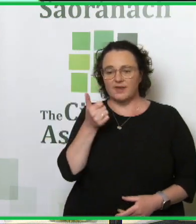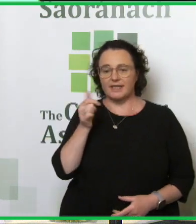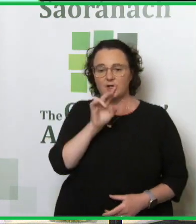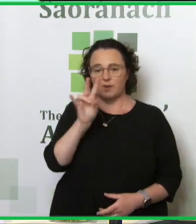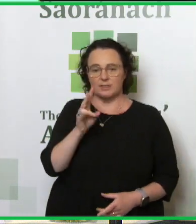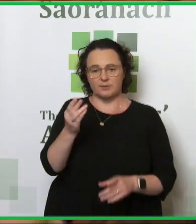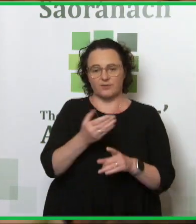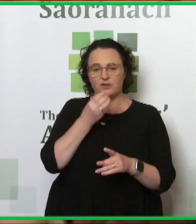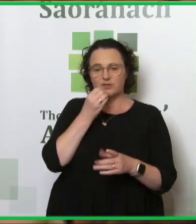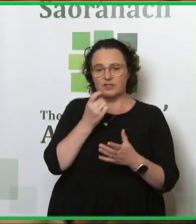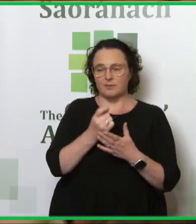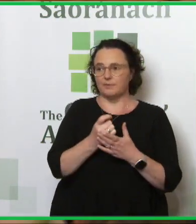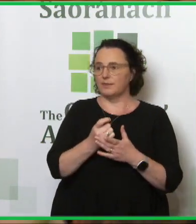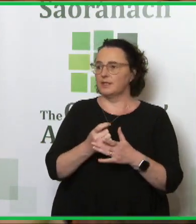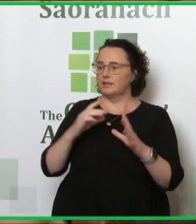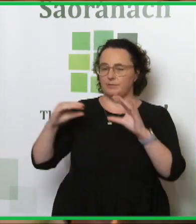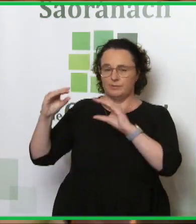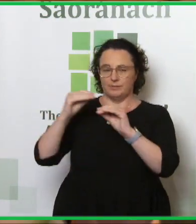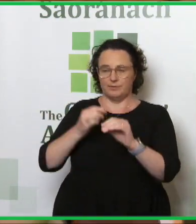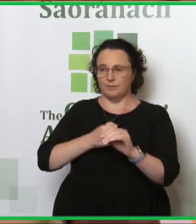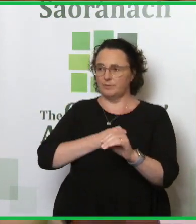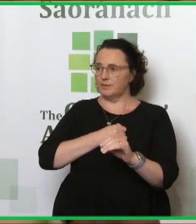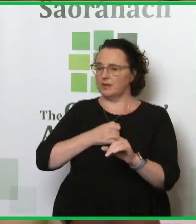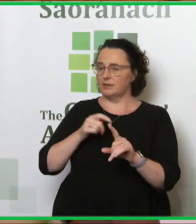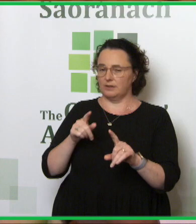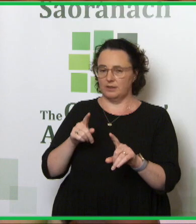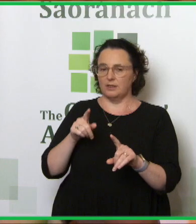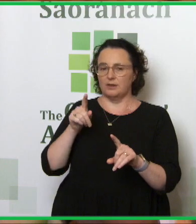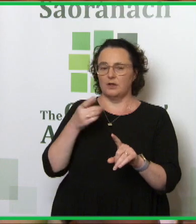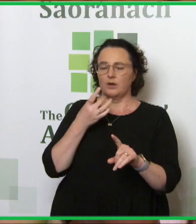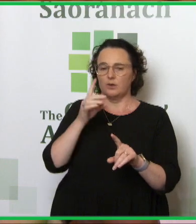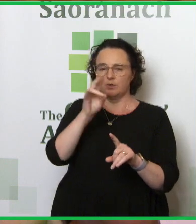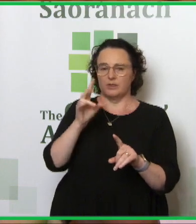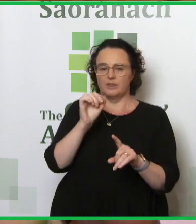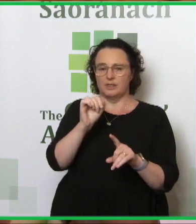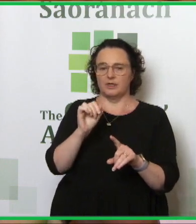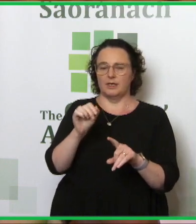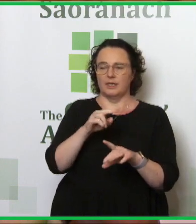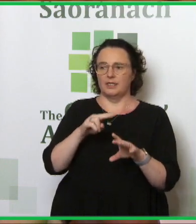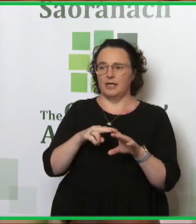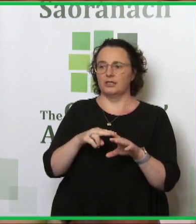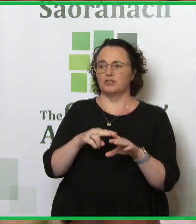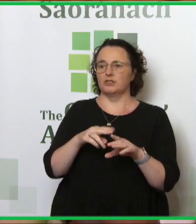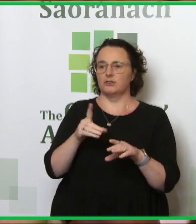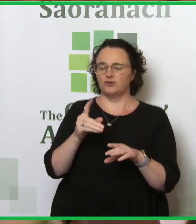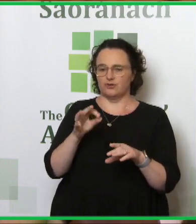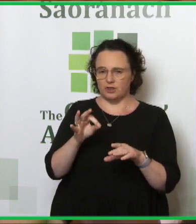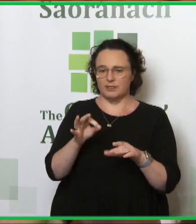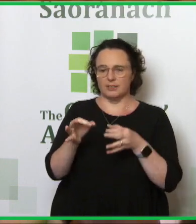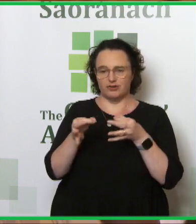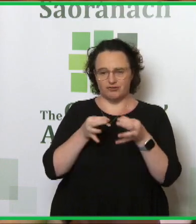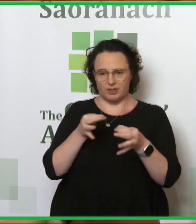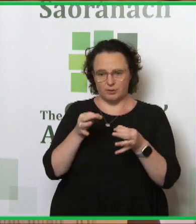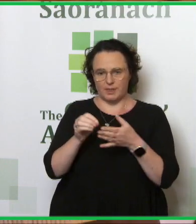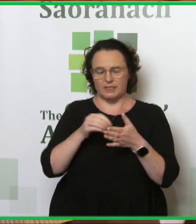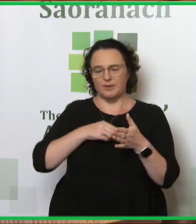just in relation to Sorry, folks, can I get 1.1, the next national drug strategy. Why can't it be this national drug strategy? Why does it have to be the